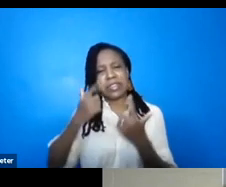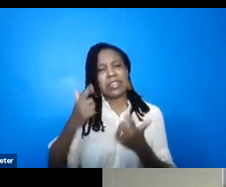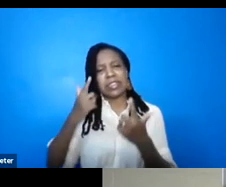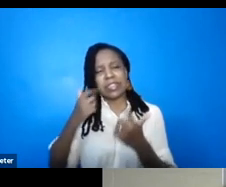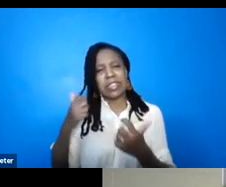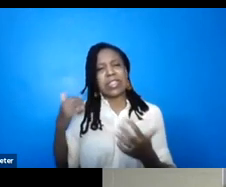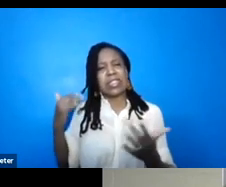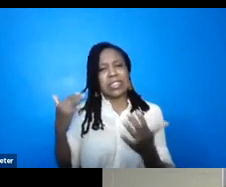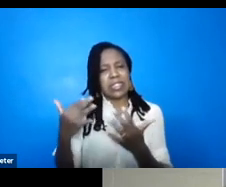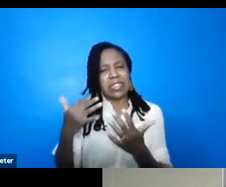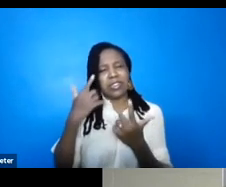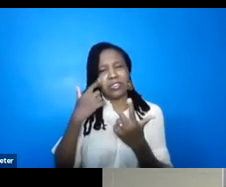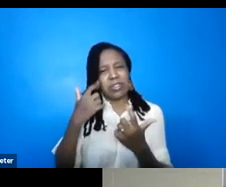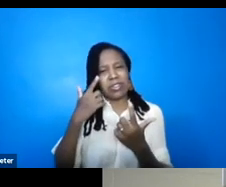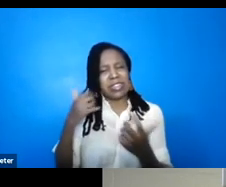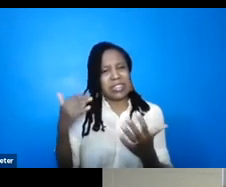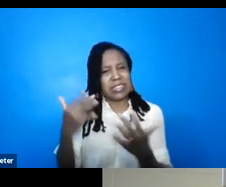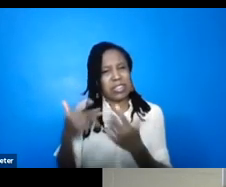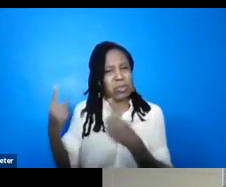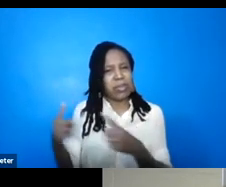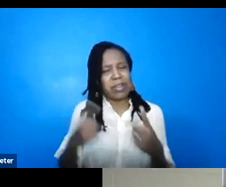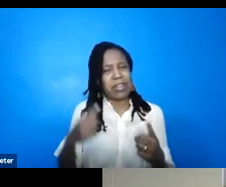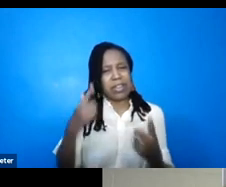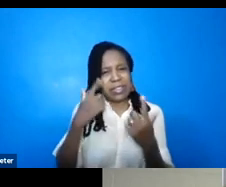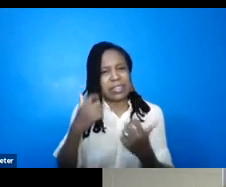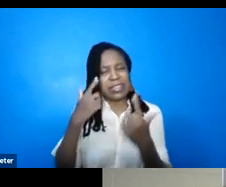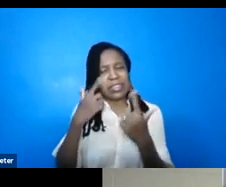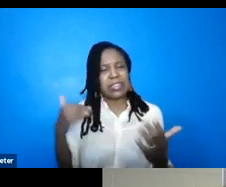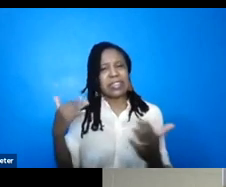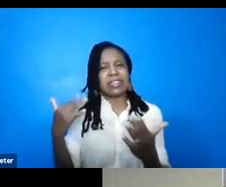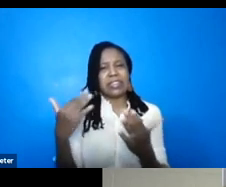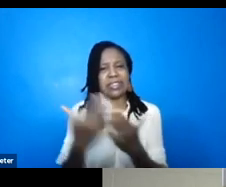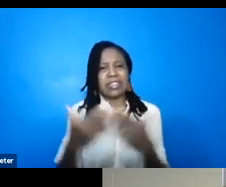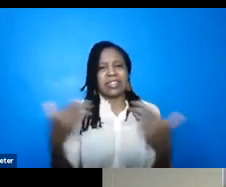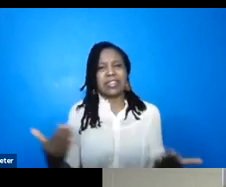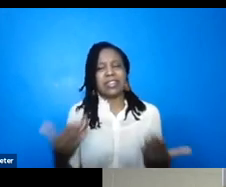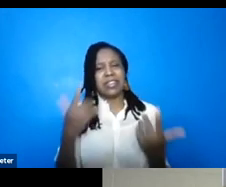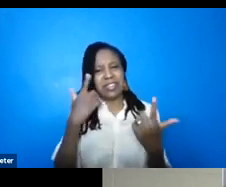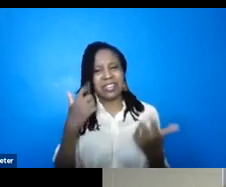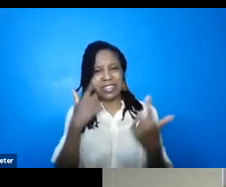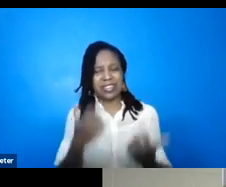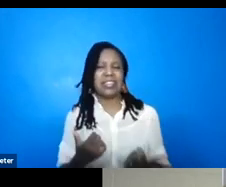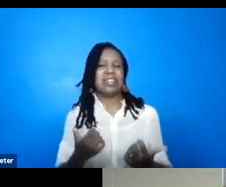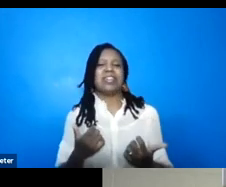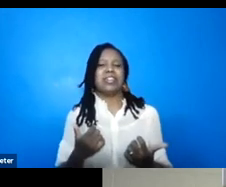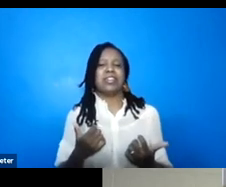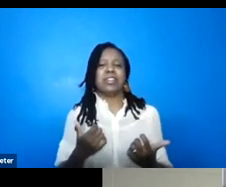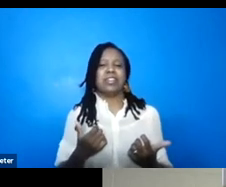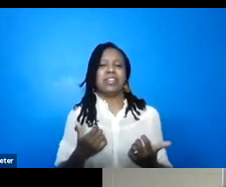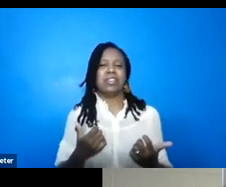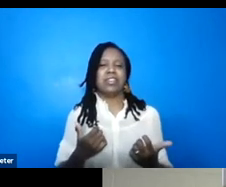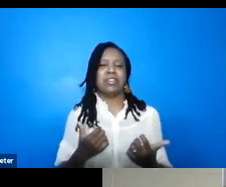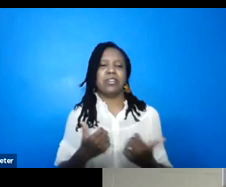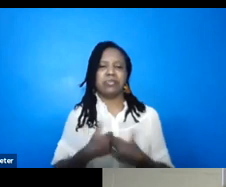through different communities. As I said, the community that I focus on is community that represent looks like me. It have the